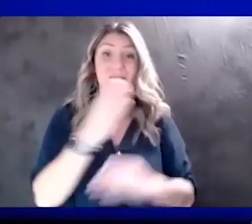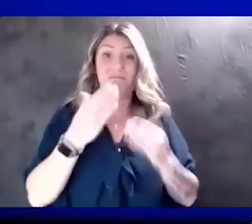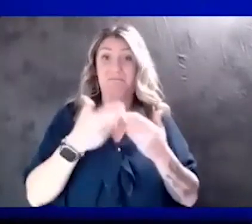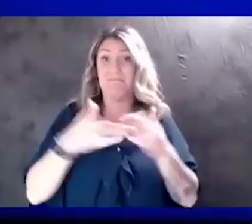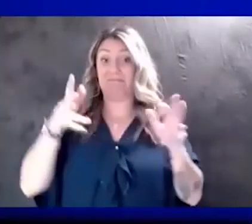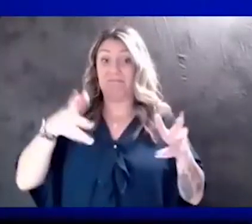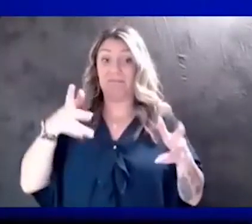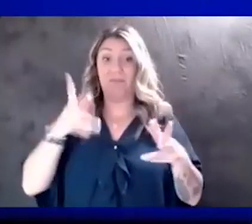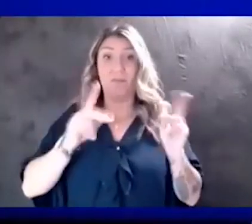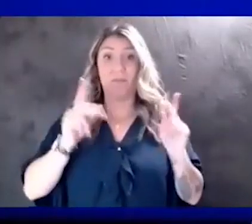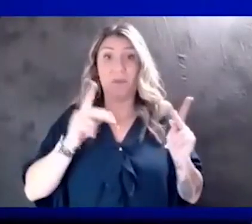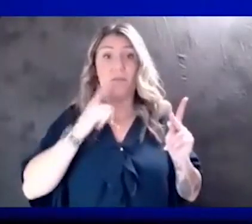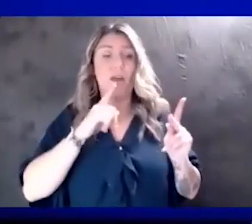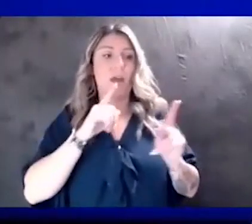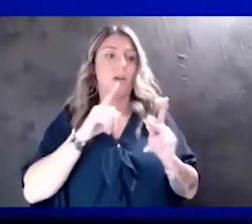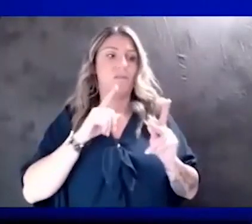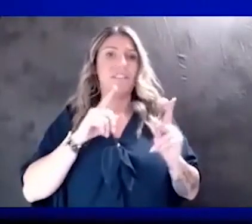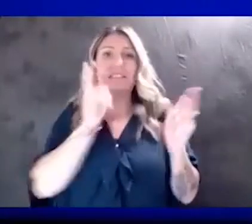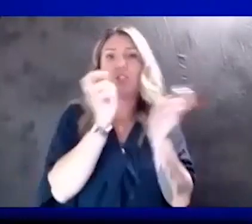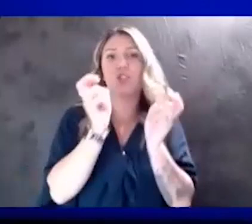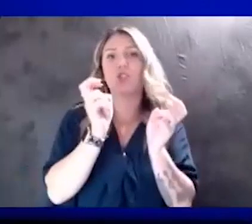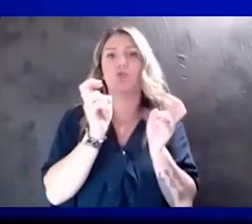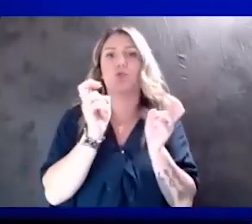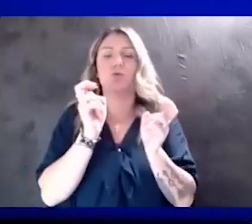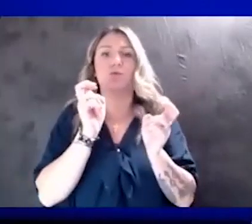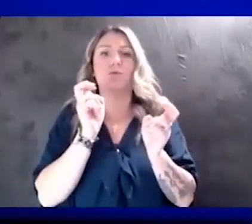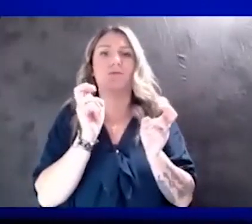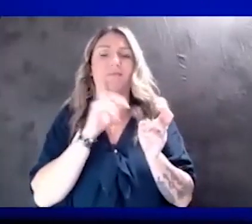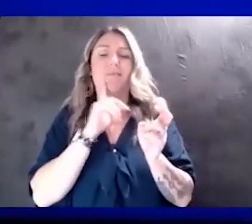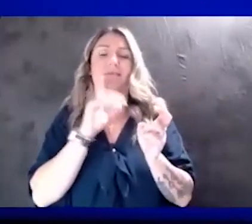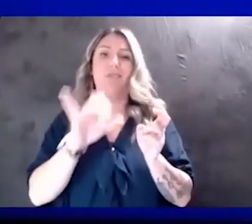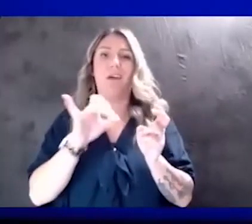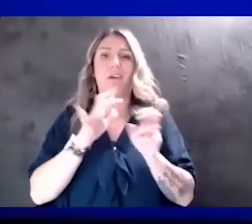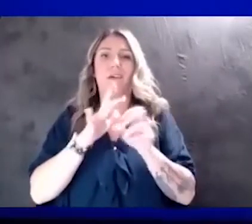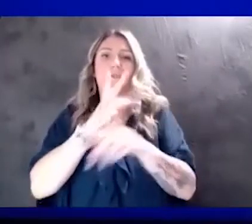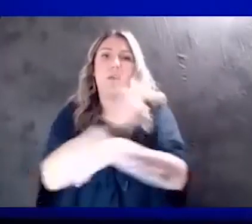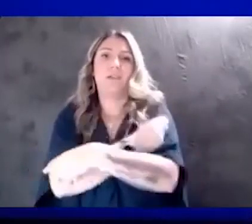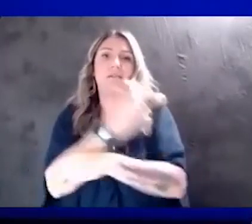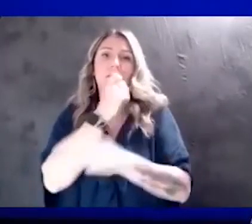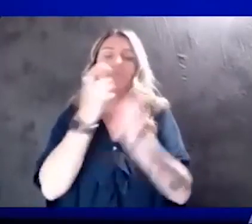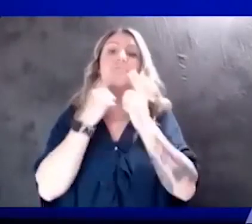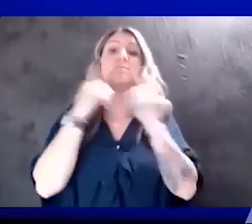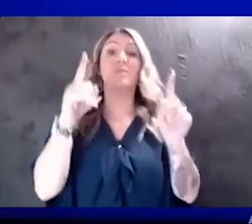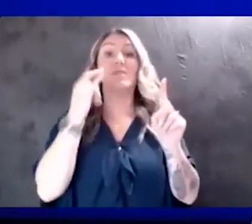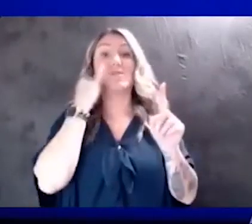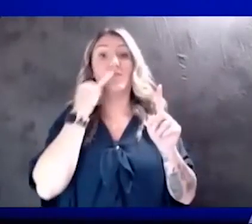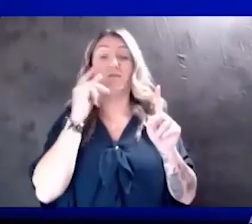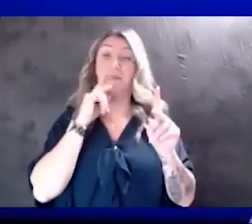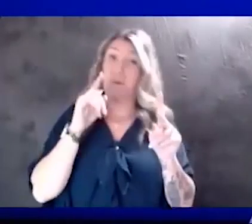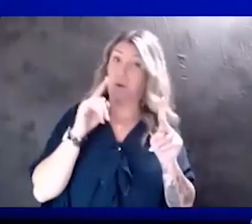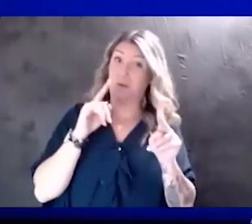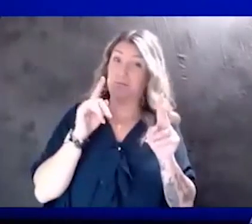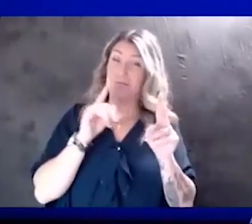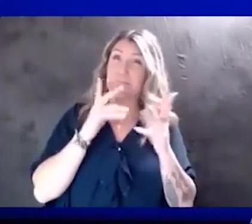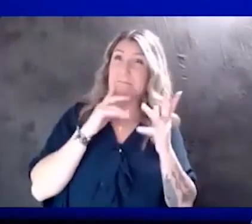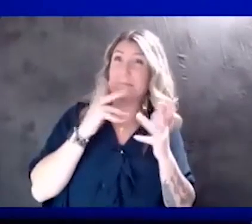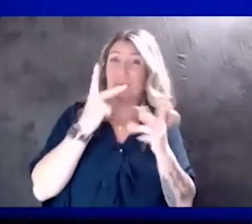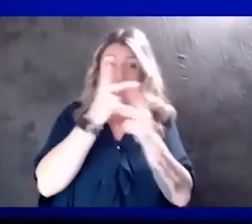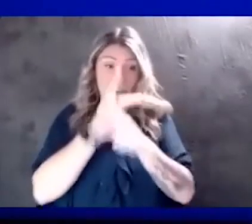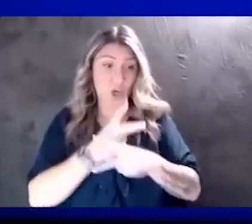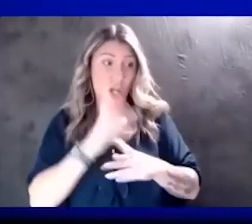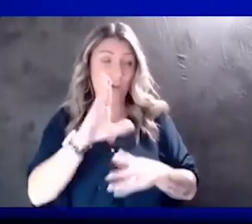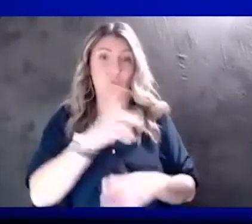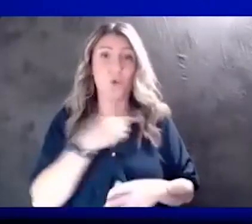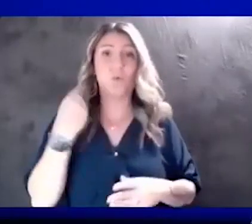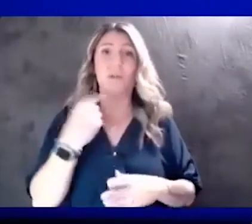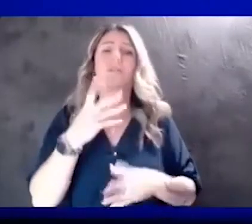have conditions that make the vaccine less effective for them. So if you're looking out for your risk, get vaccinated right away. And